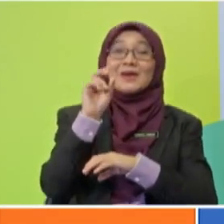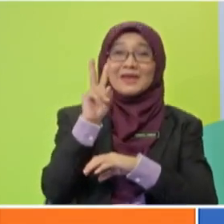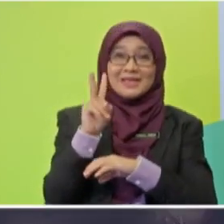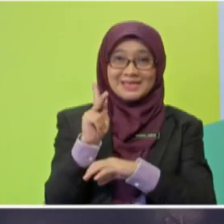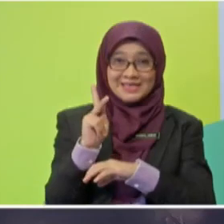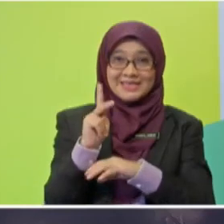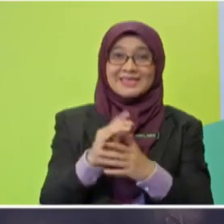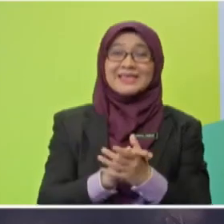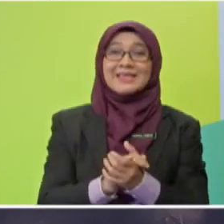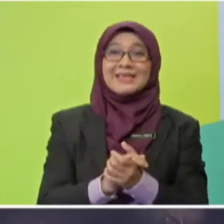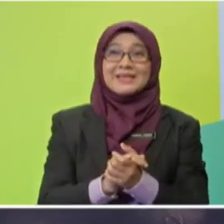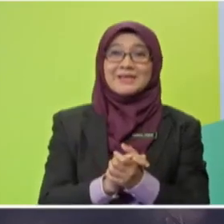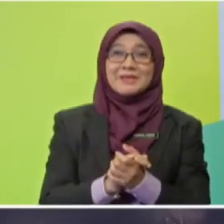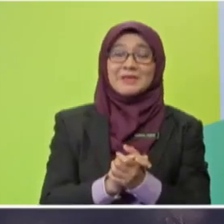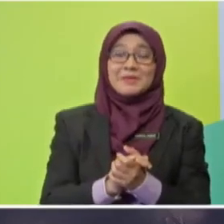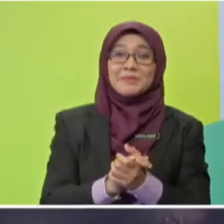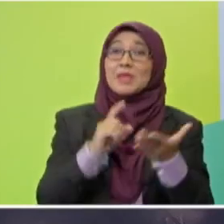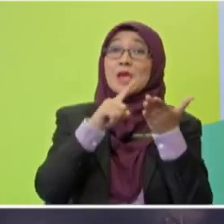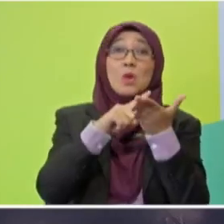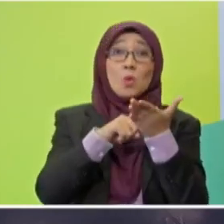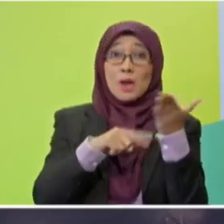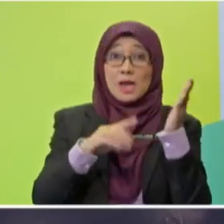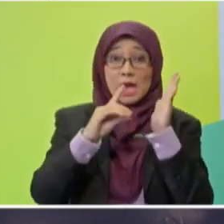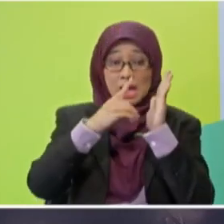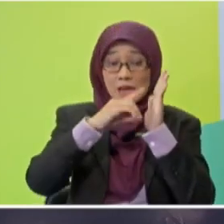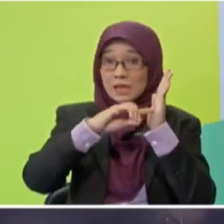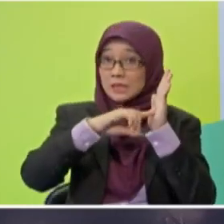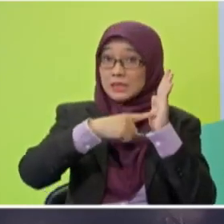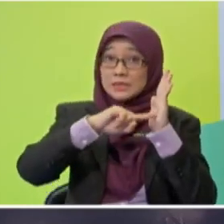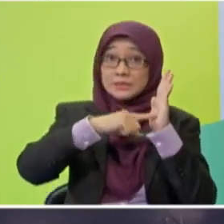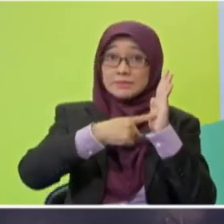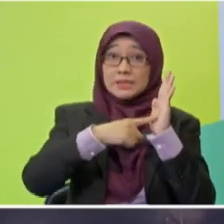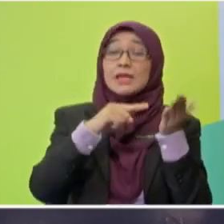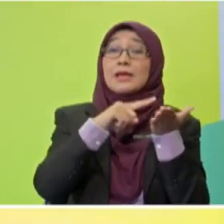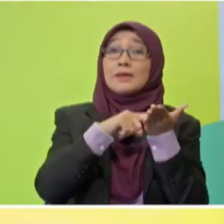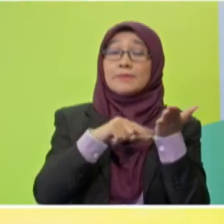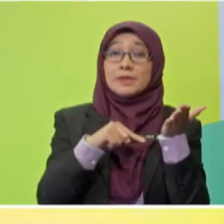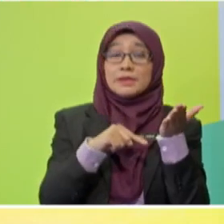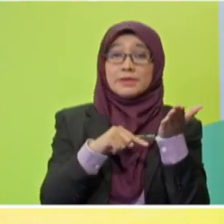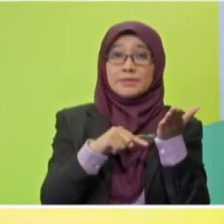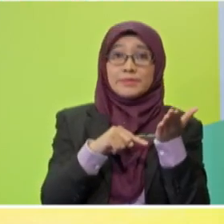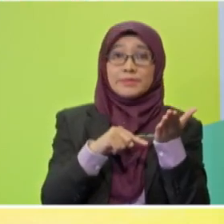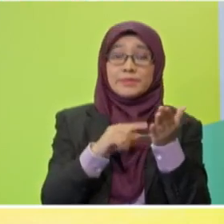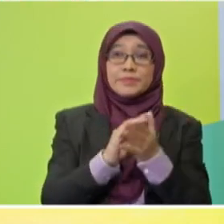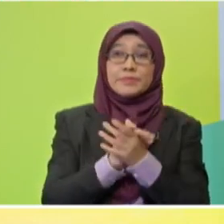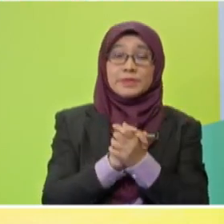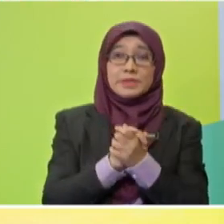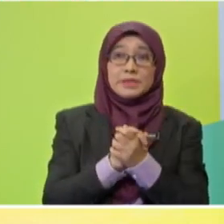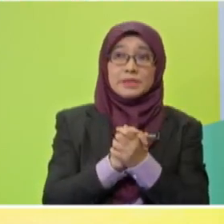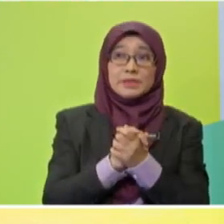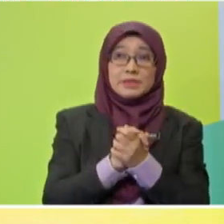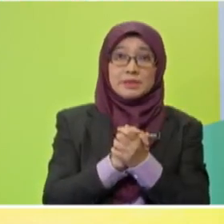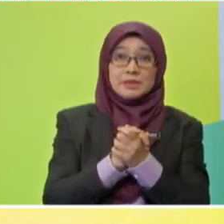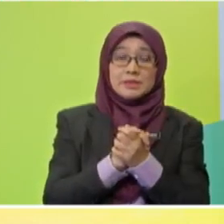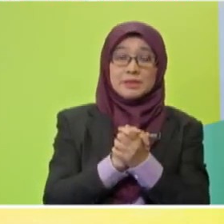So now we are wondering, what are decimals? Okay, what are decimals, as you said just now? Okay, so we can define that in algebra, a decimal number can be defined